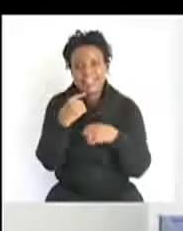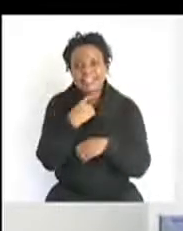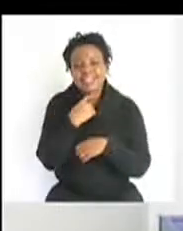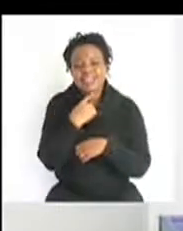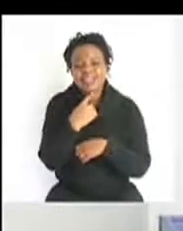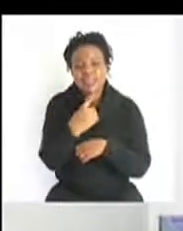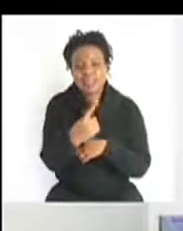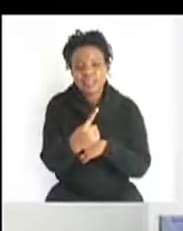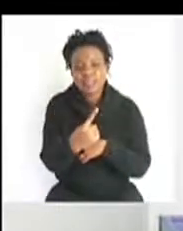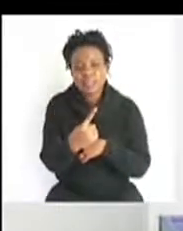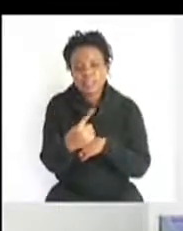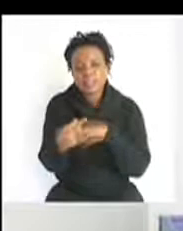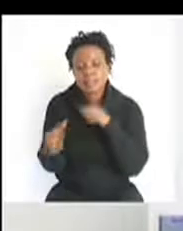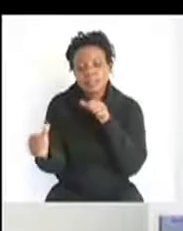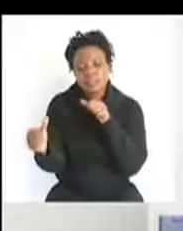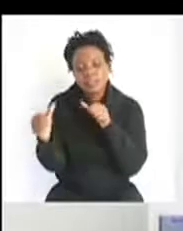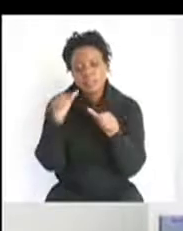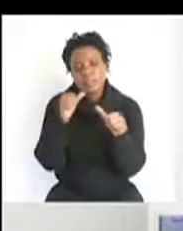eating